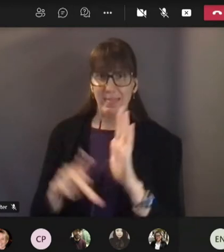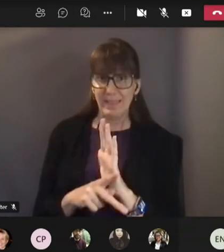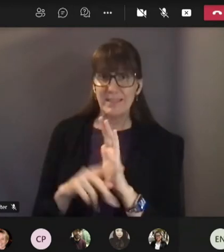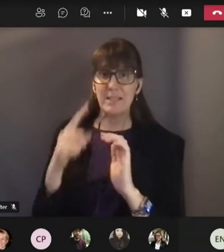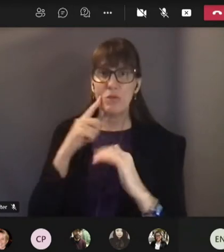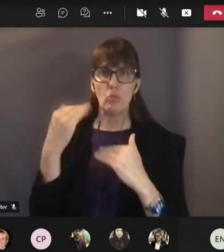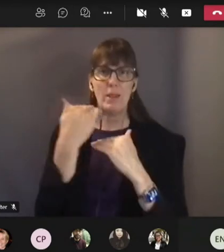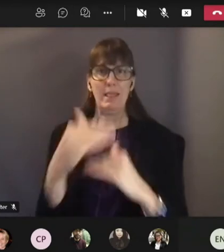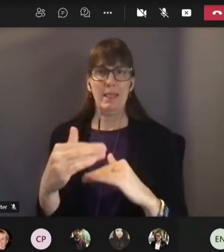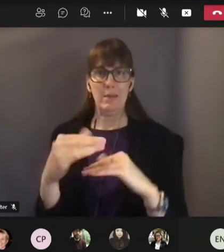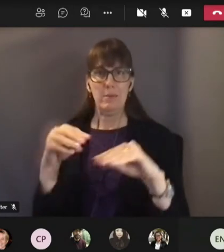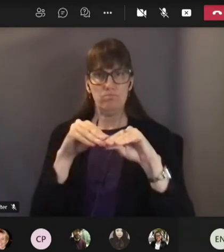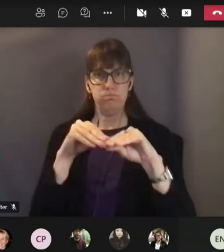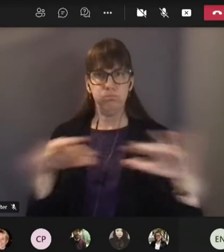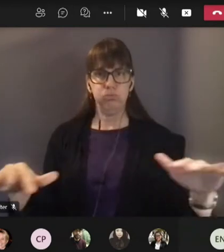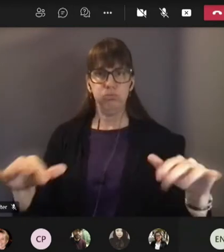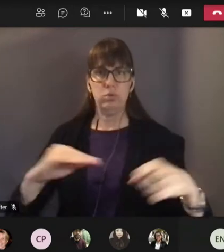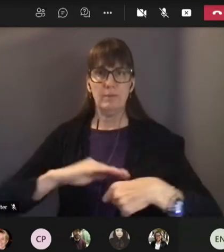transmission of the virus.